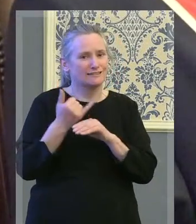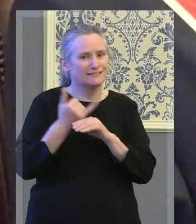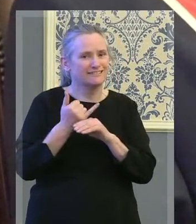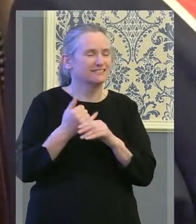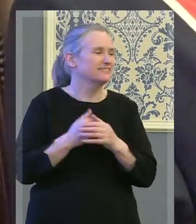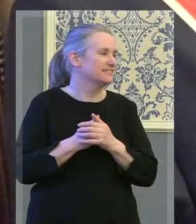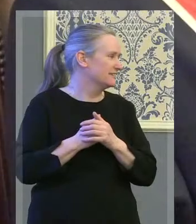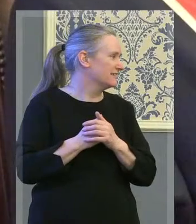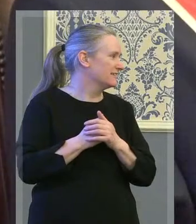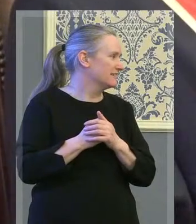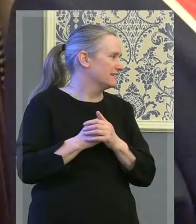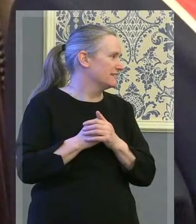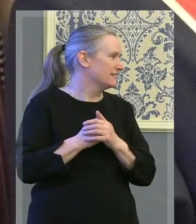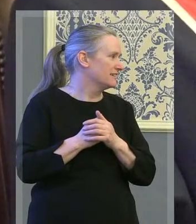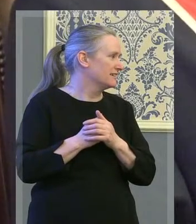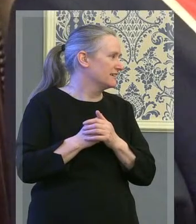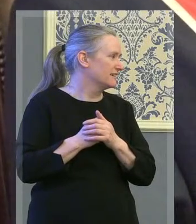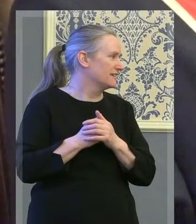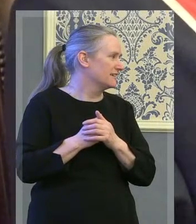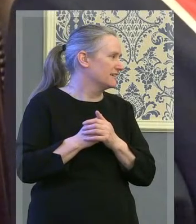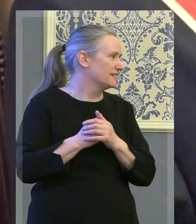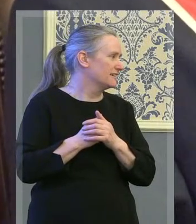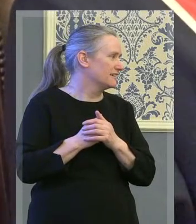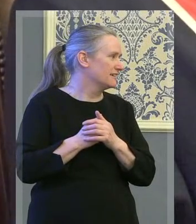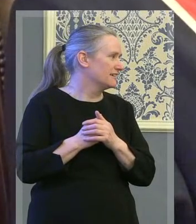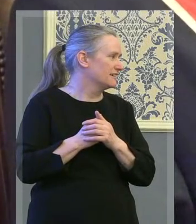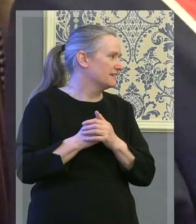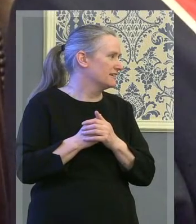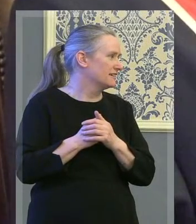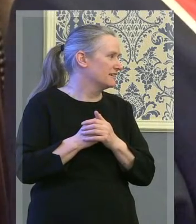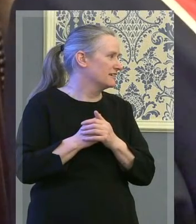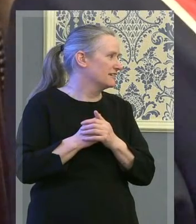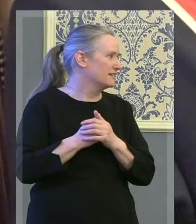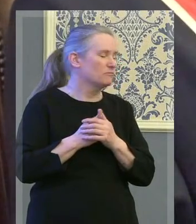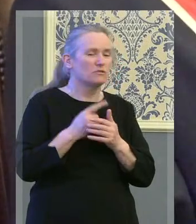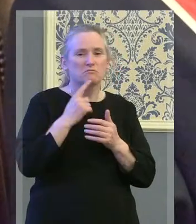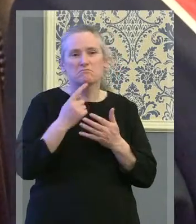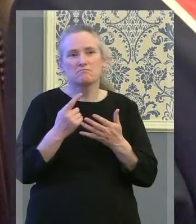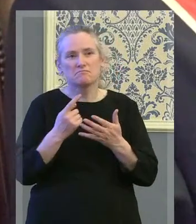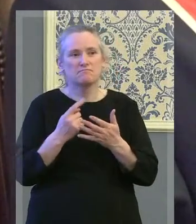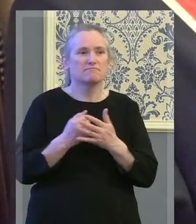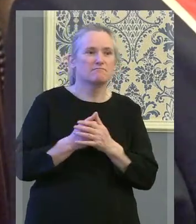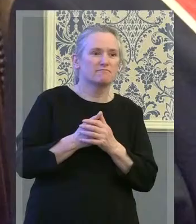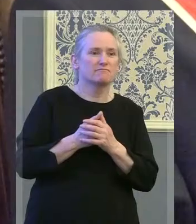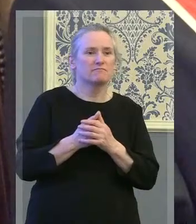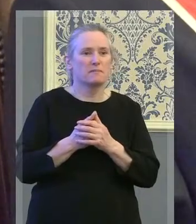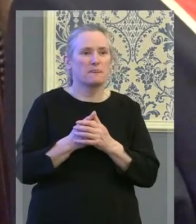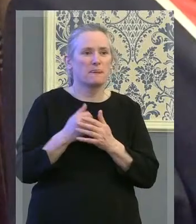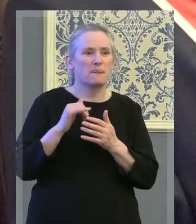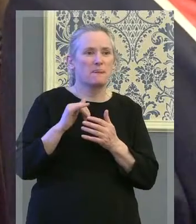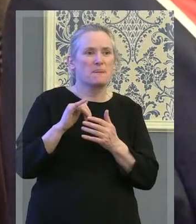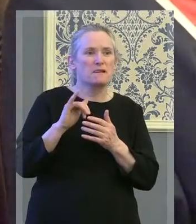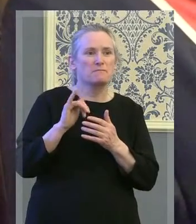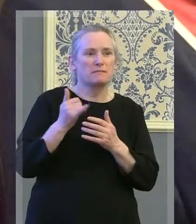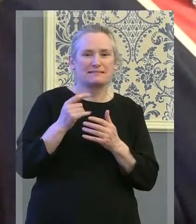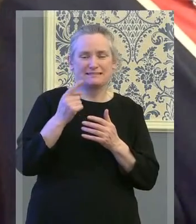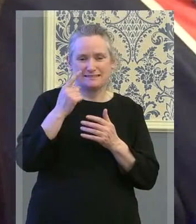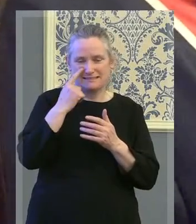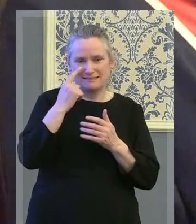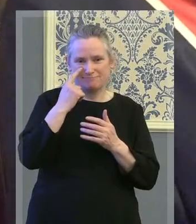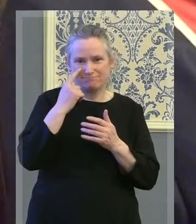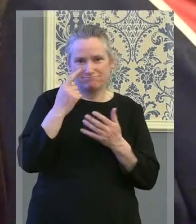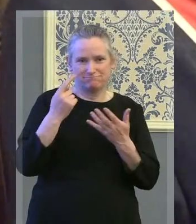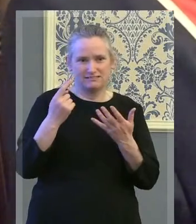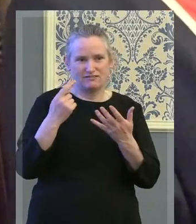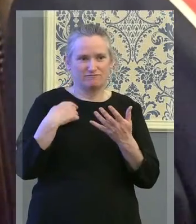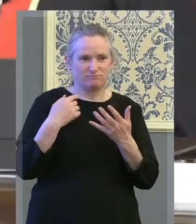later on. But they wanted to see the sort of things that made me successful, like gold discs and things like that. So that was really